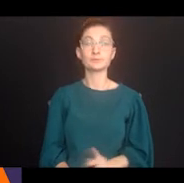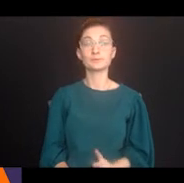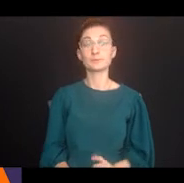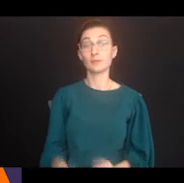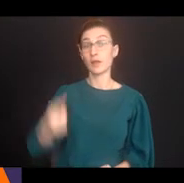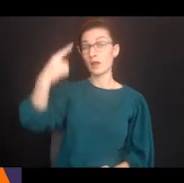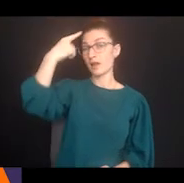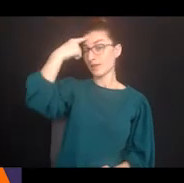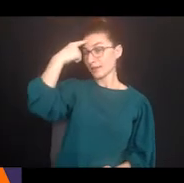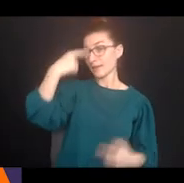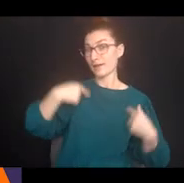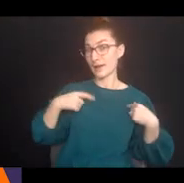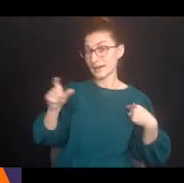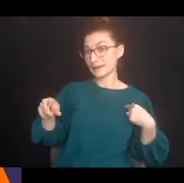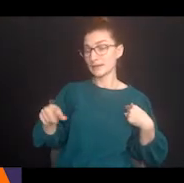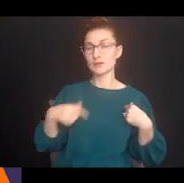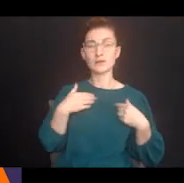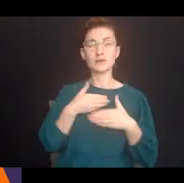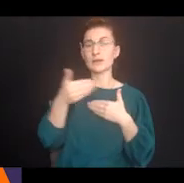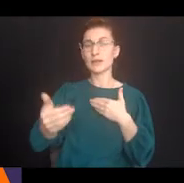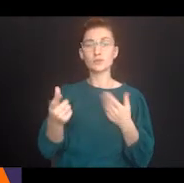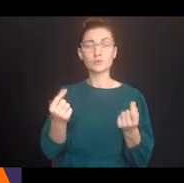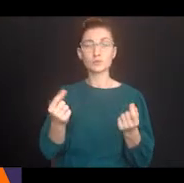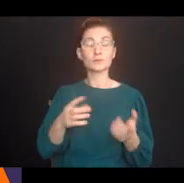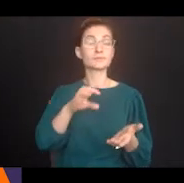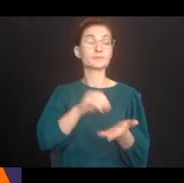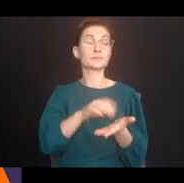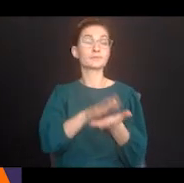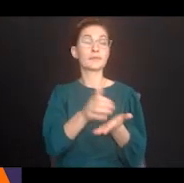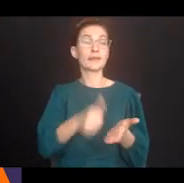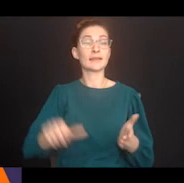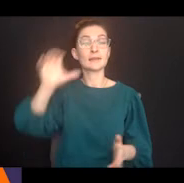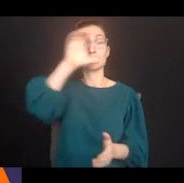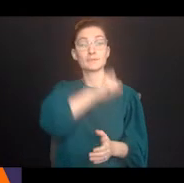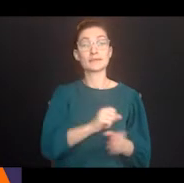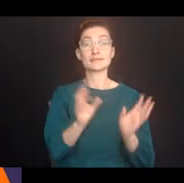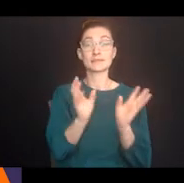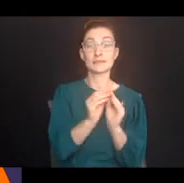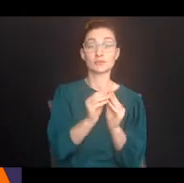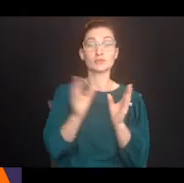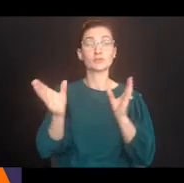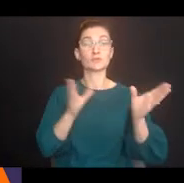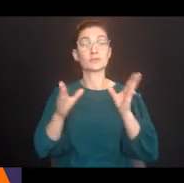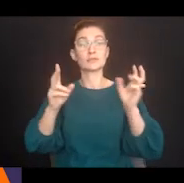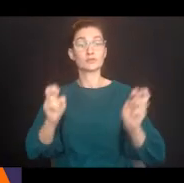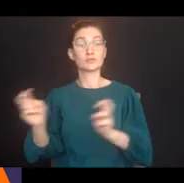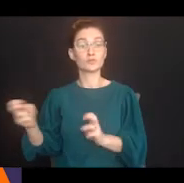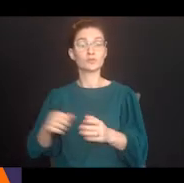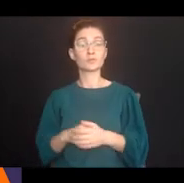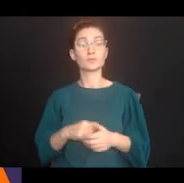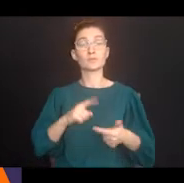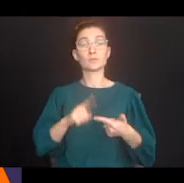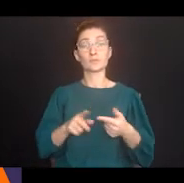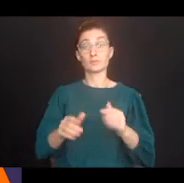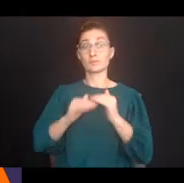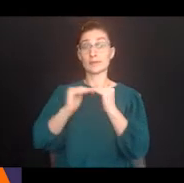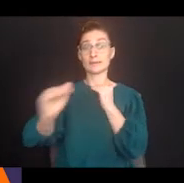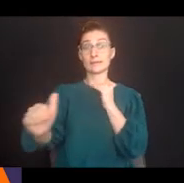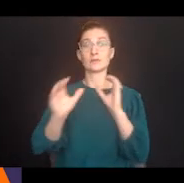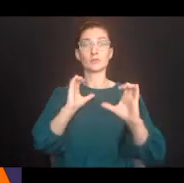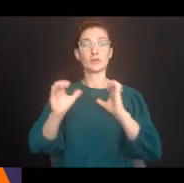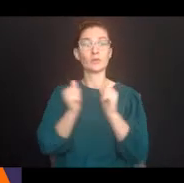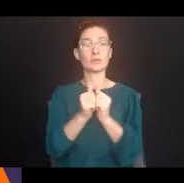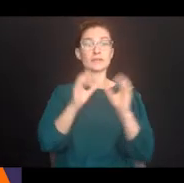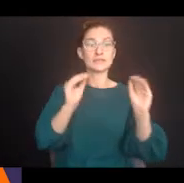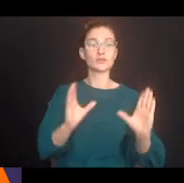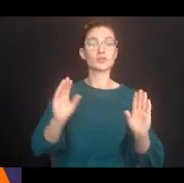I think I need it. What should I do? Document any missed sessions, services, or issues. Maintain communication with teachers